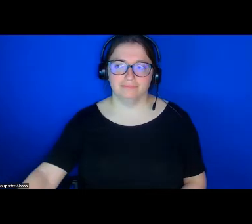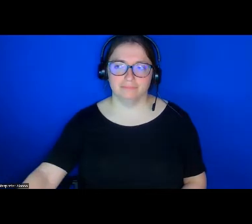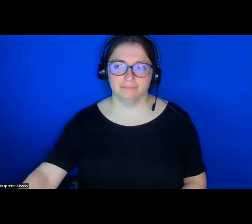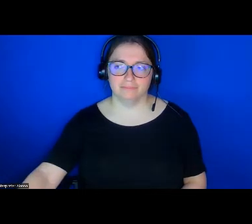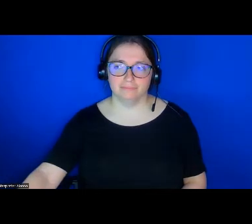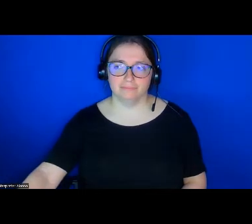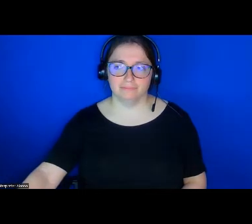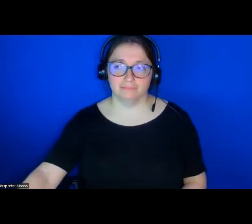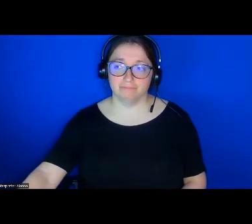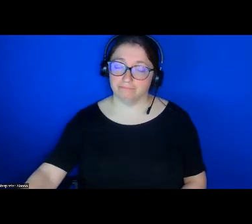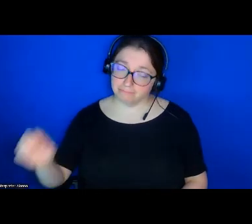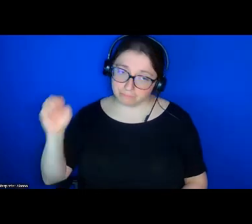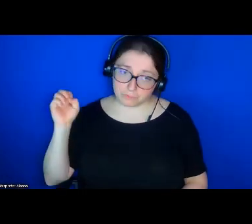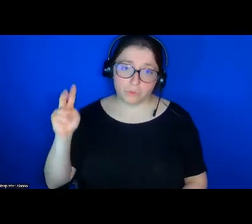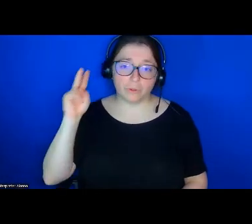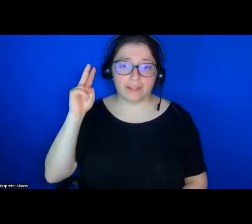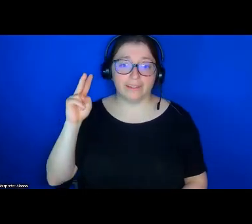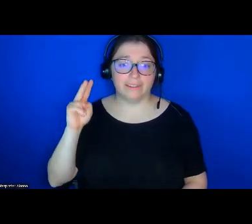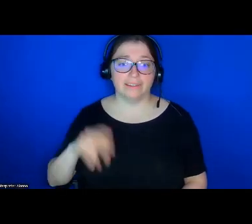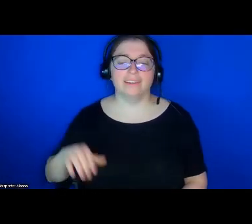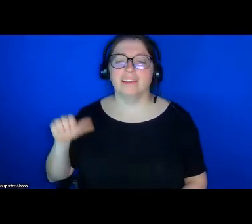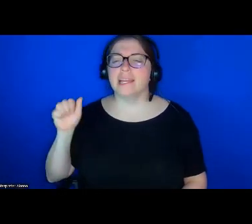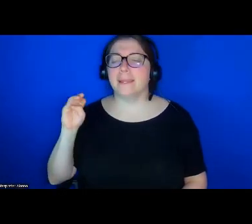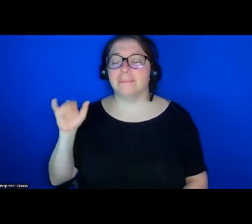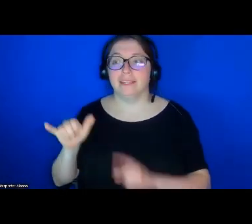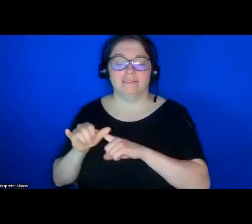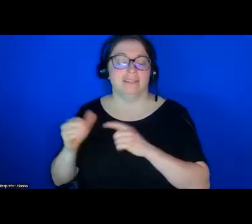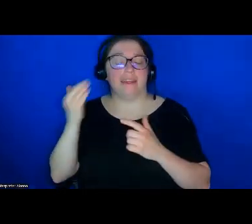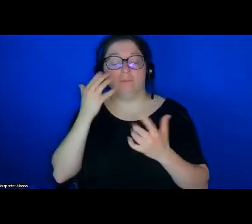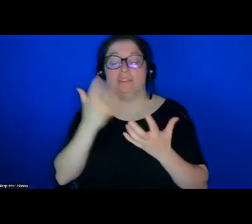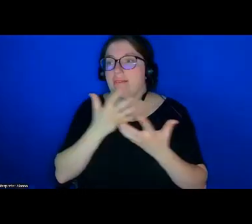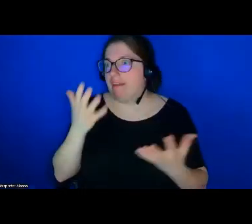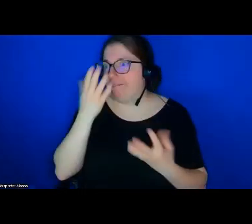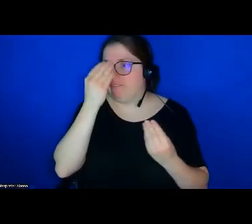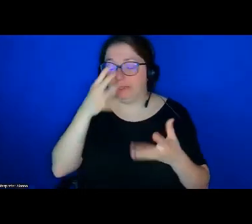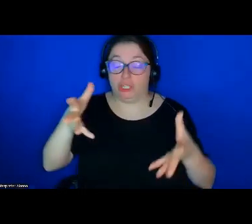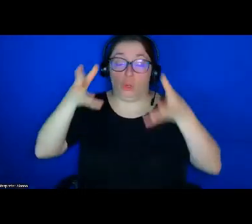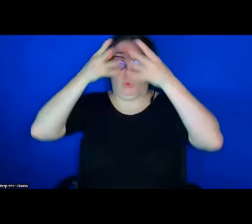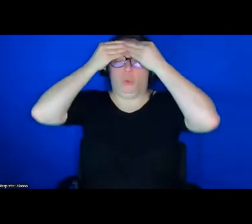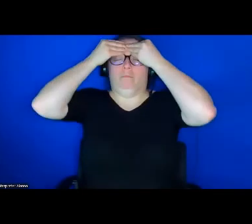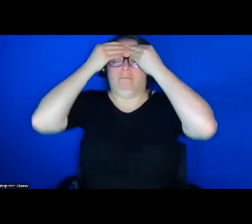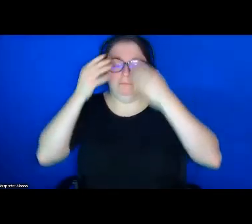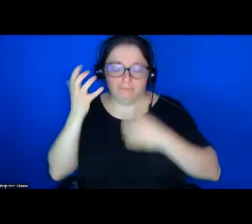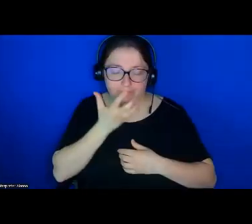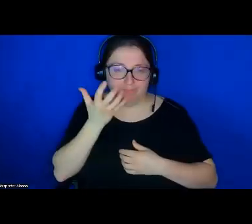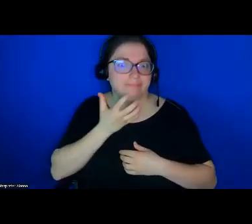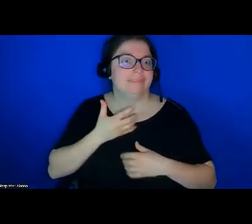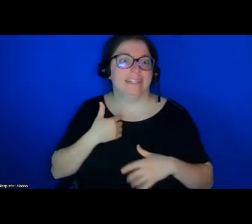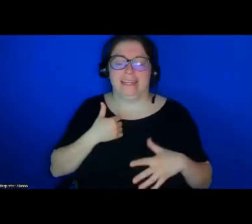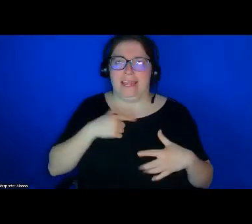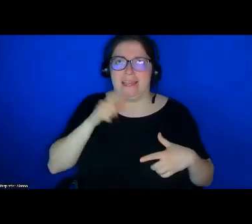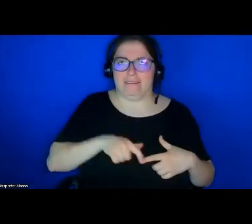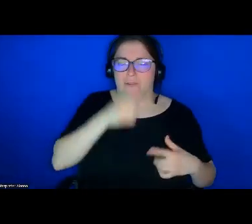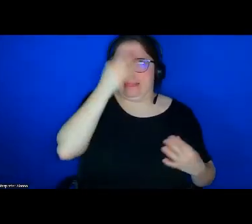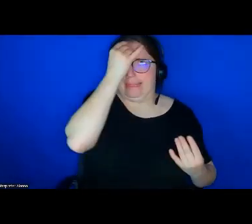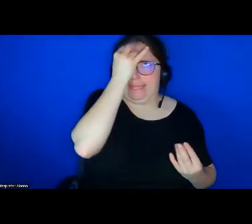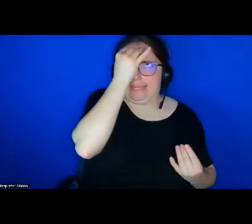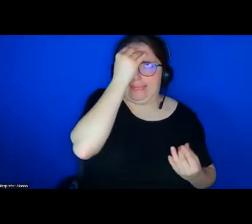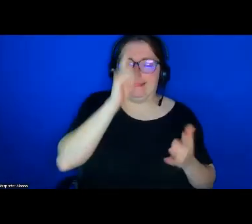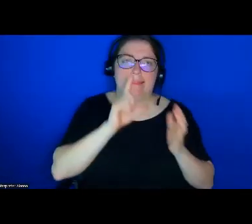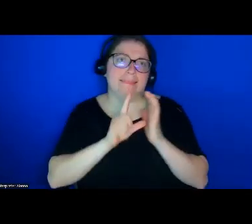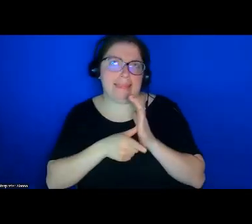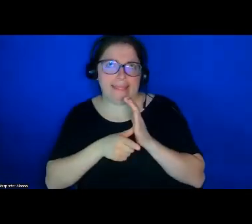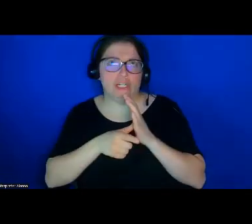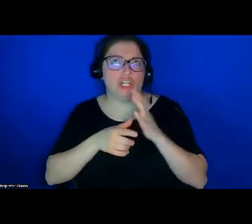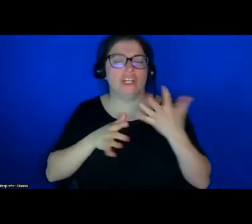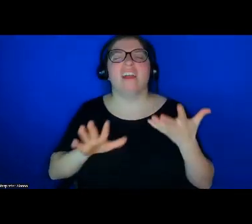oh okay i know that's a lot for everyone to take in i mean so i think you think about it and then you know we're gonna we will make this